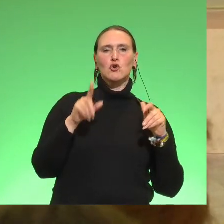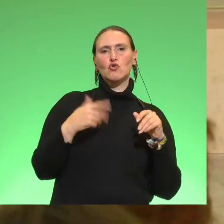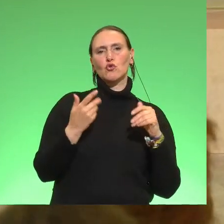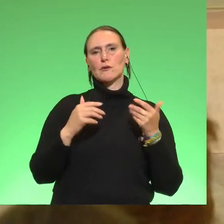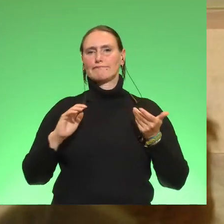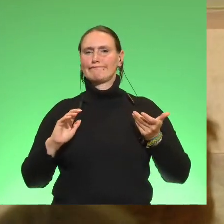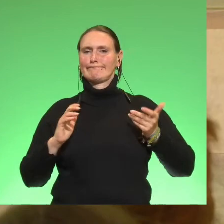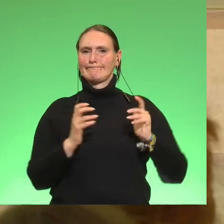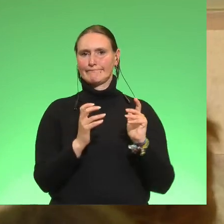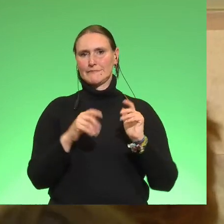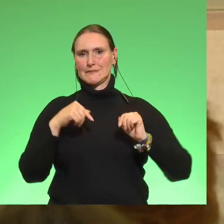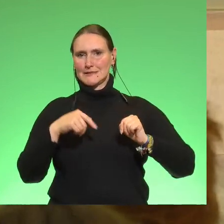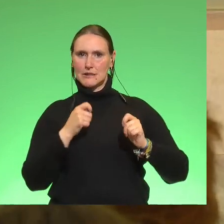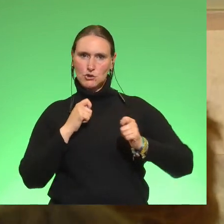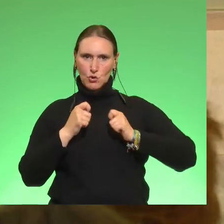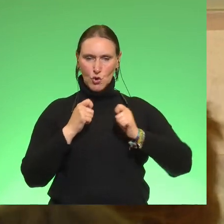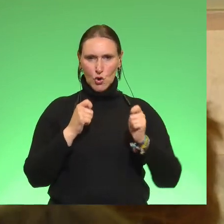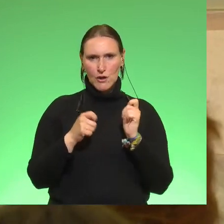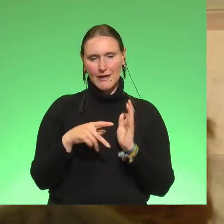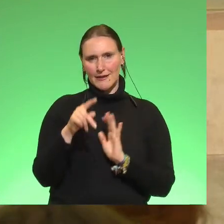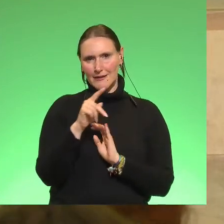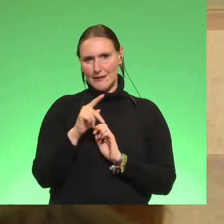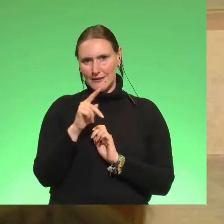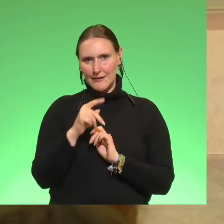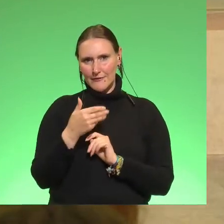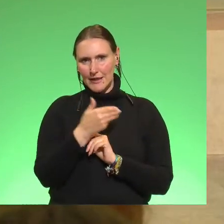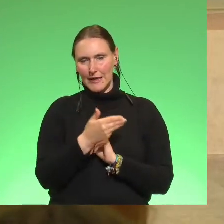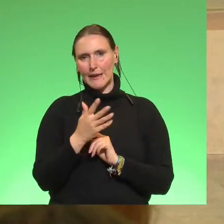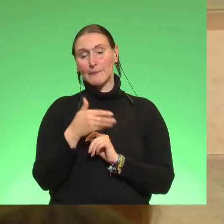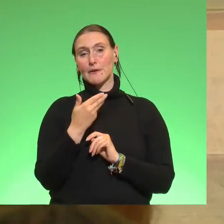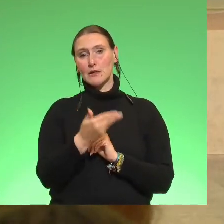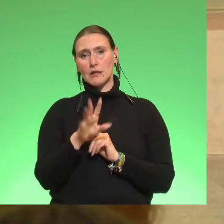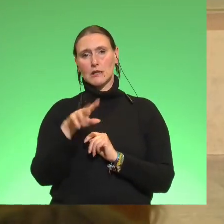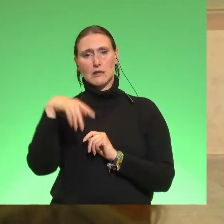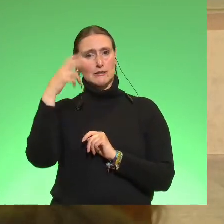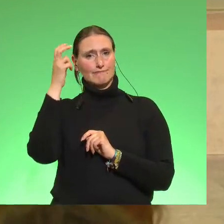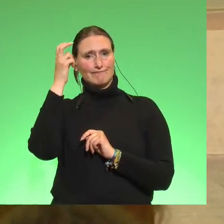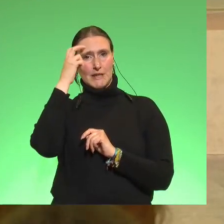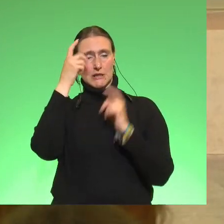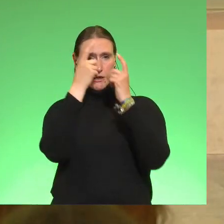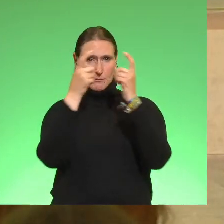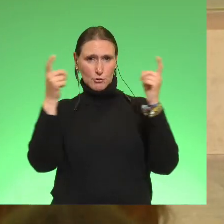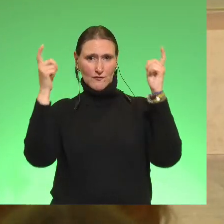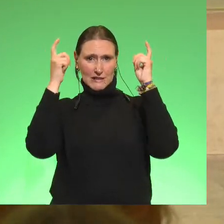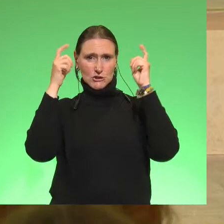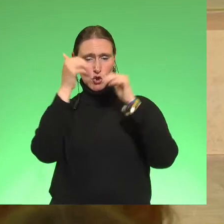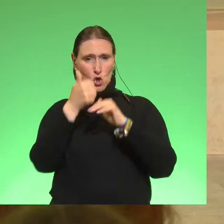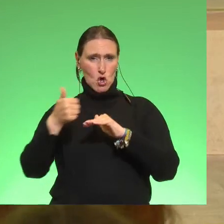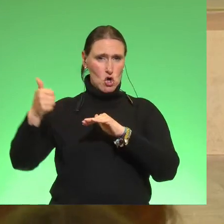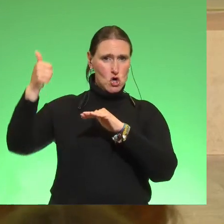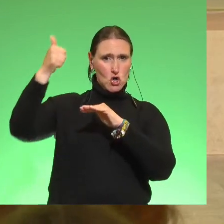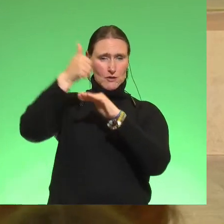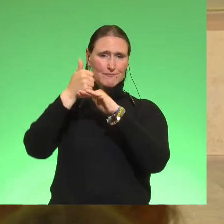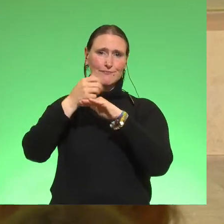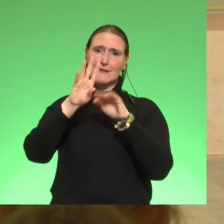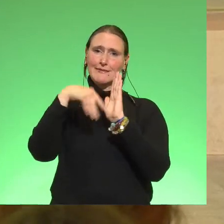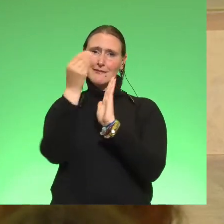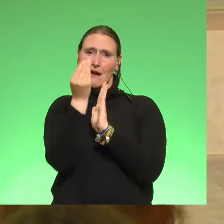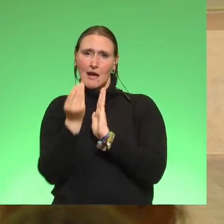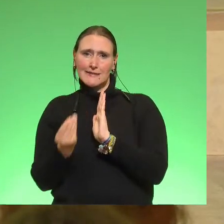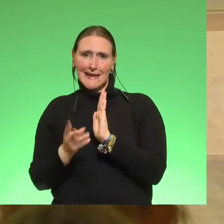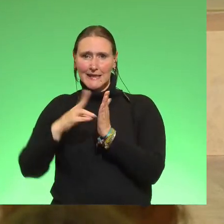And Philippe Pirotte is a professor on art history and curating, and also a curator. He's been